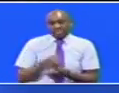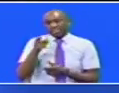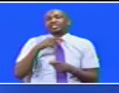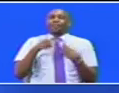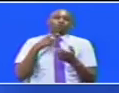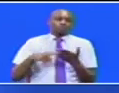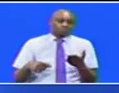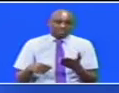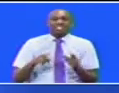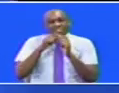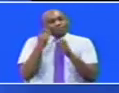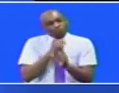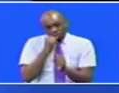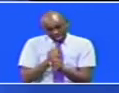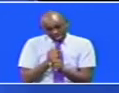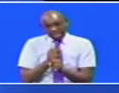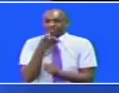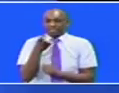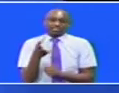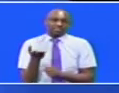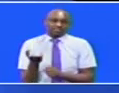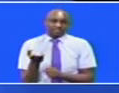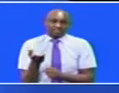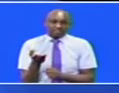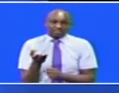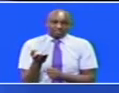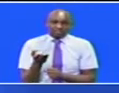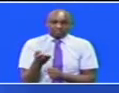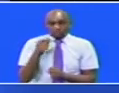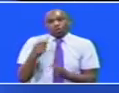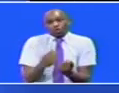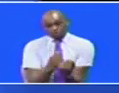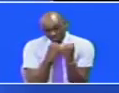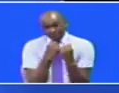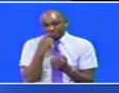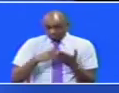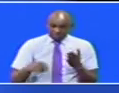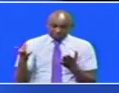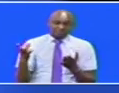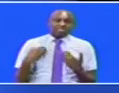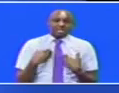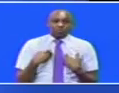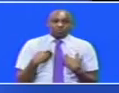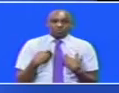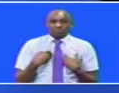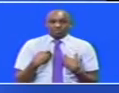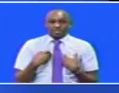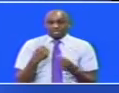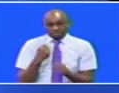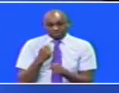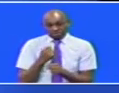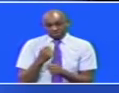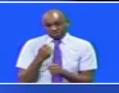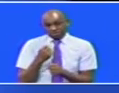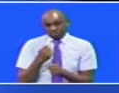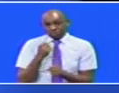about teamwork and working hard. Together with my goalkeepers, with the keeper trainer and my fellow teammates, plus